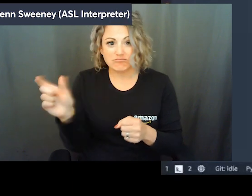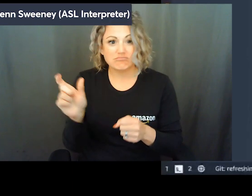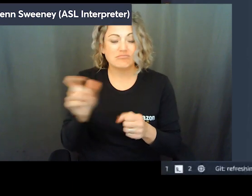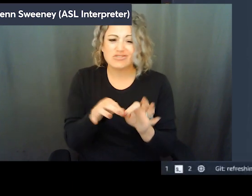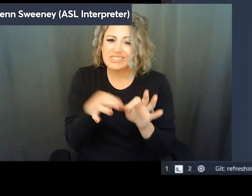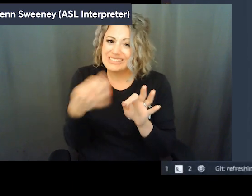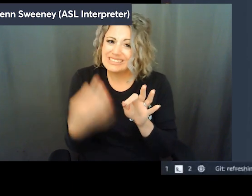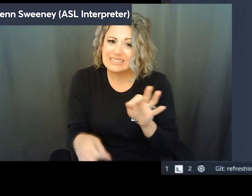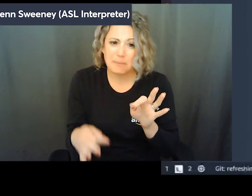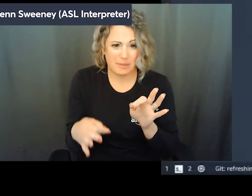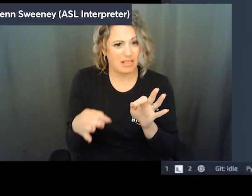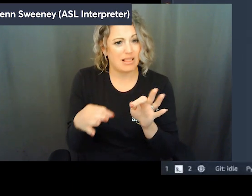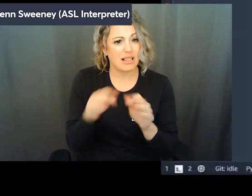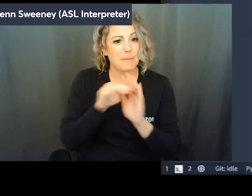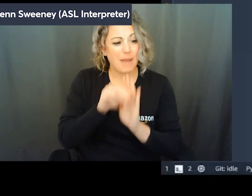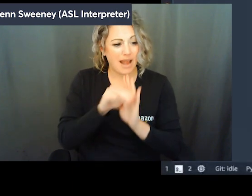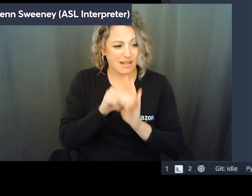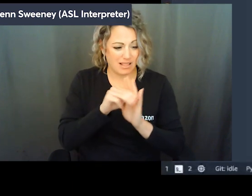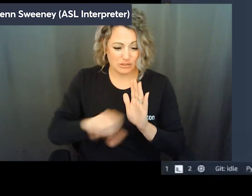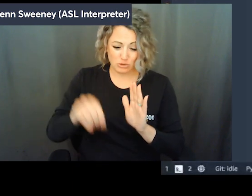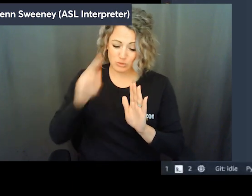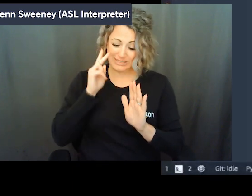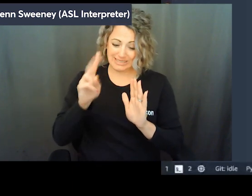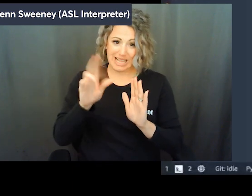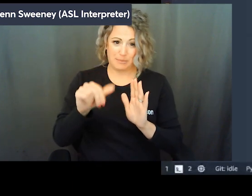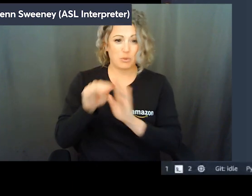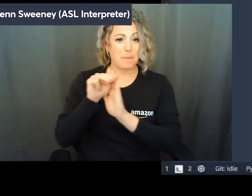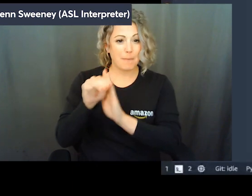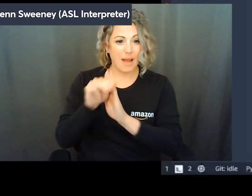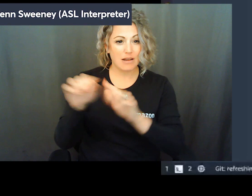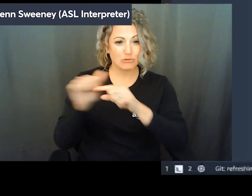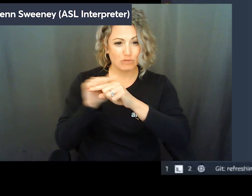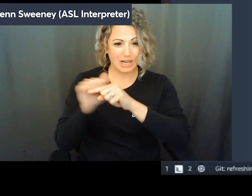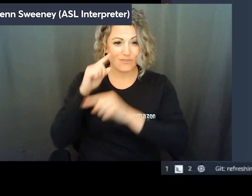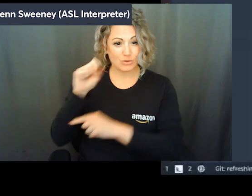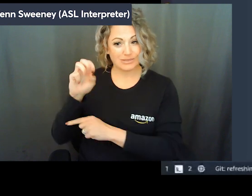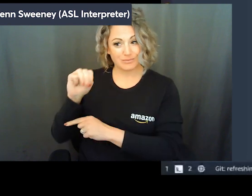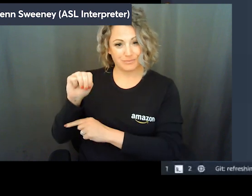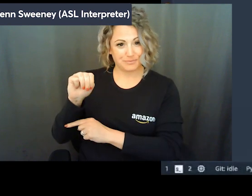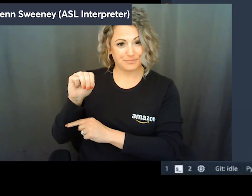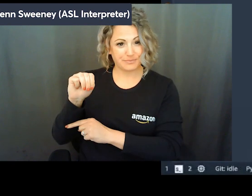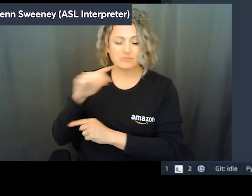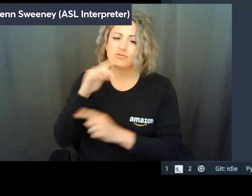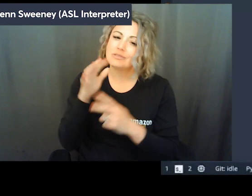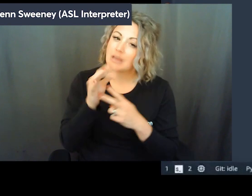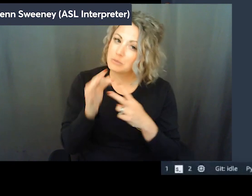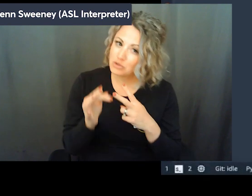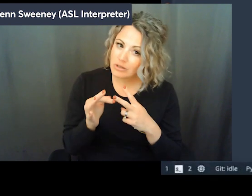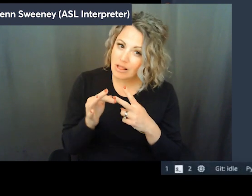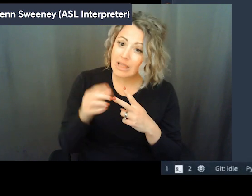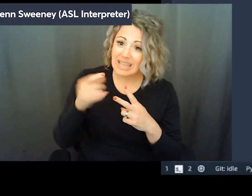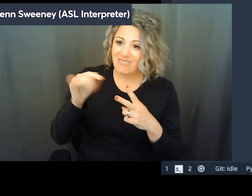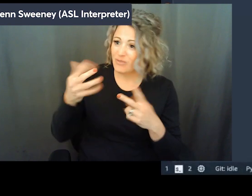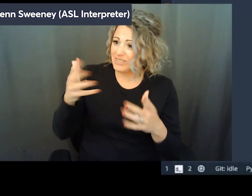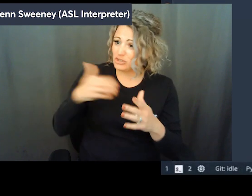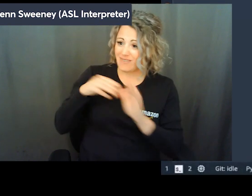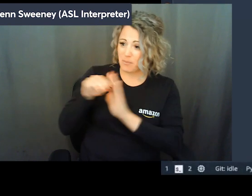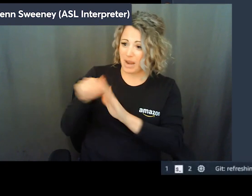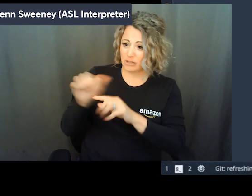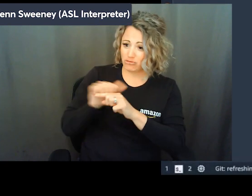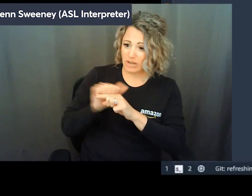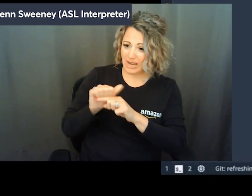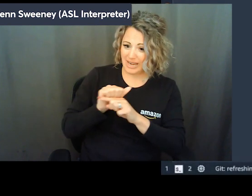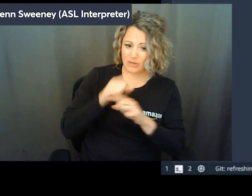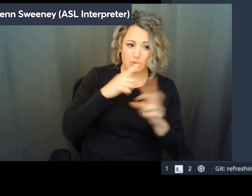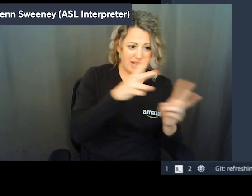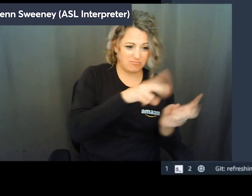So here, I'm doing my model training on SageMaker itself. That's optional. You don't have to. You can bring your own pre-trained model if you want. But